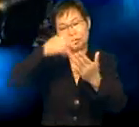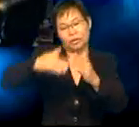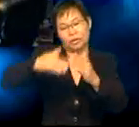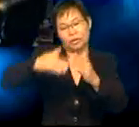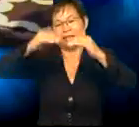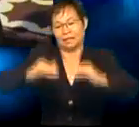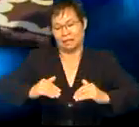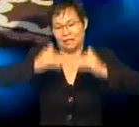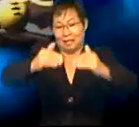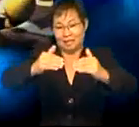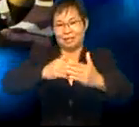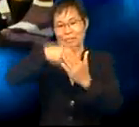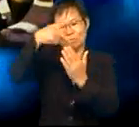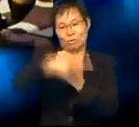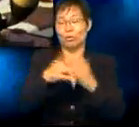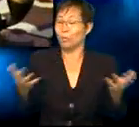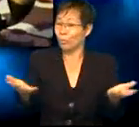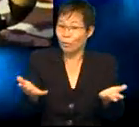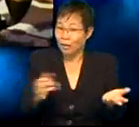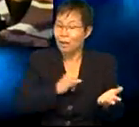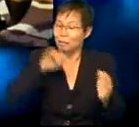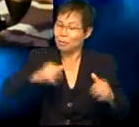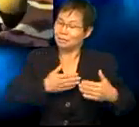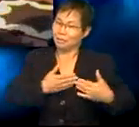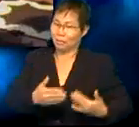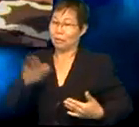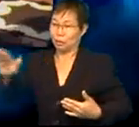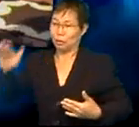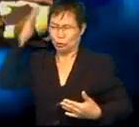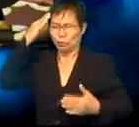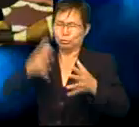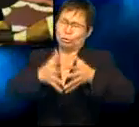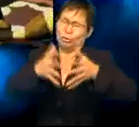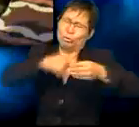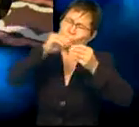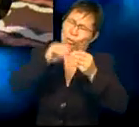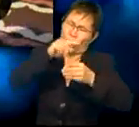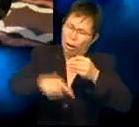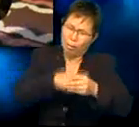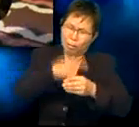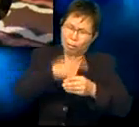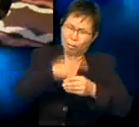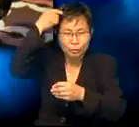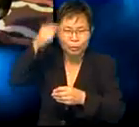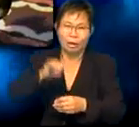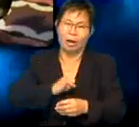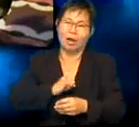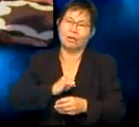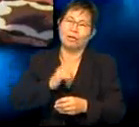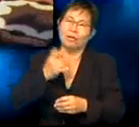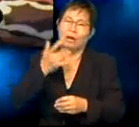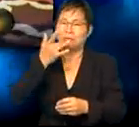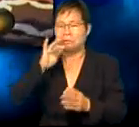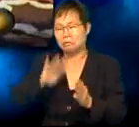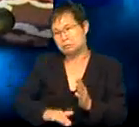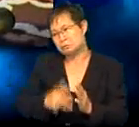program. Well, I must admit it. He knows so much more about the brain.